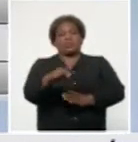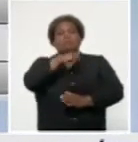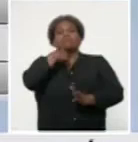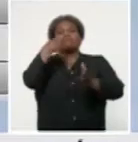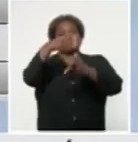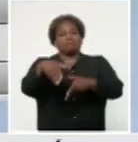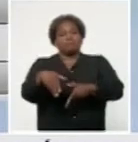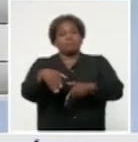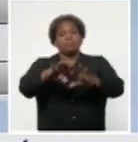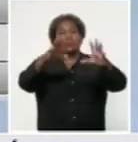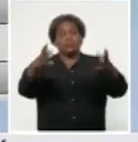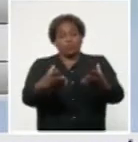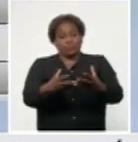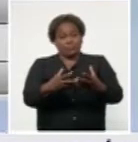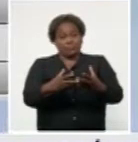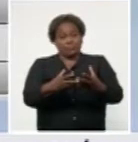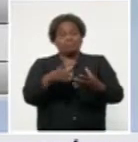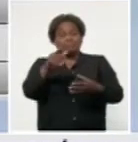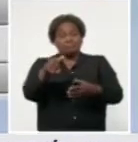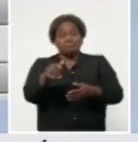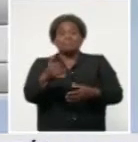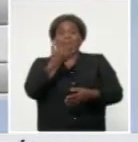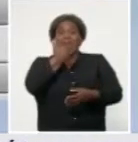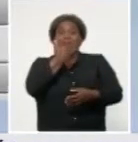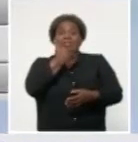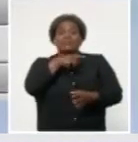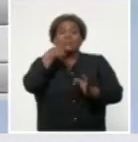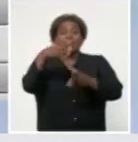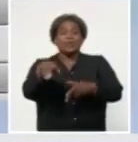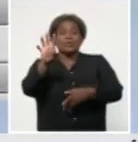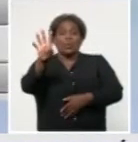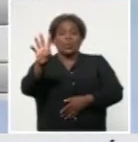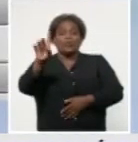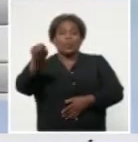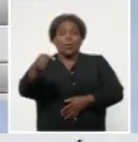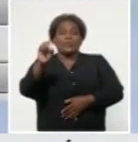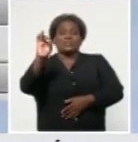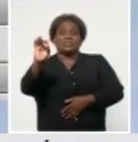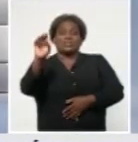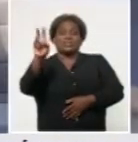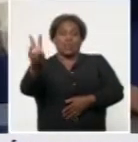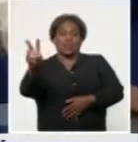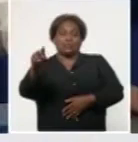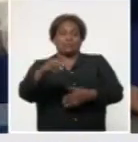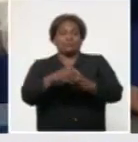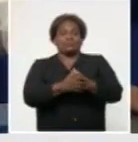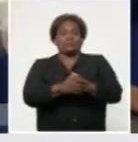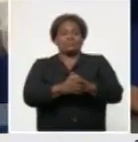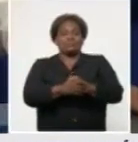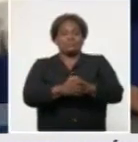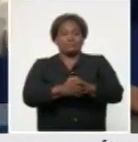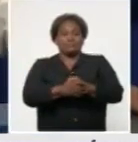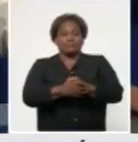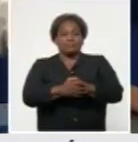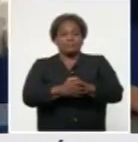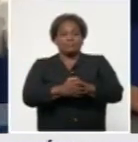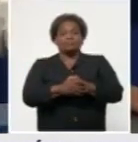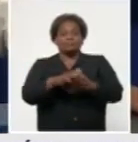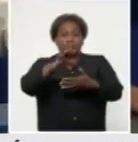5,813,255 confirmed cases. This already accounts for